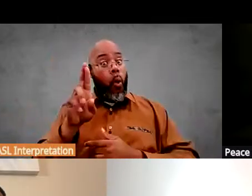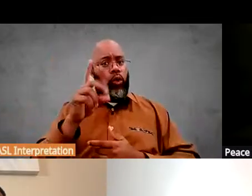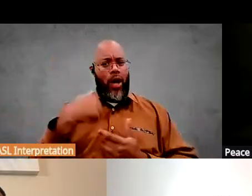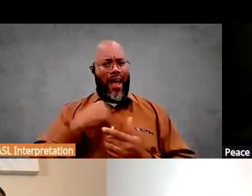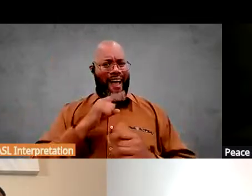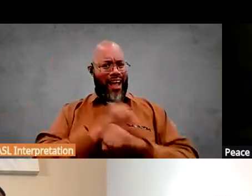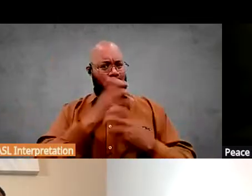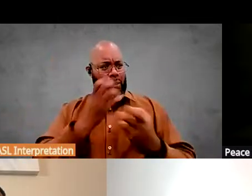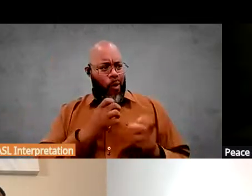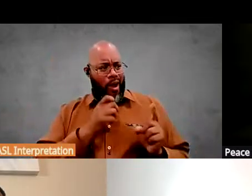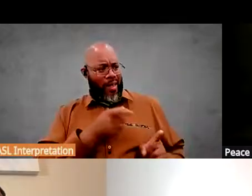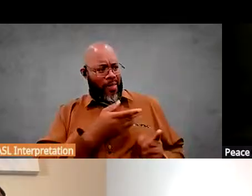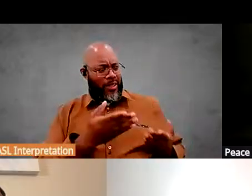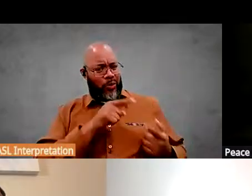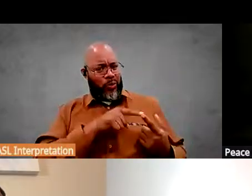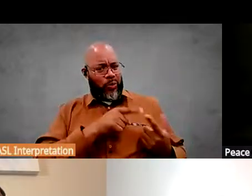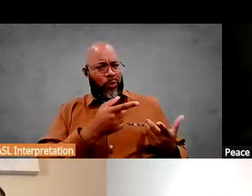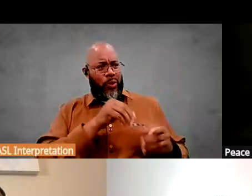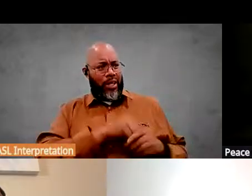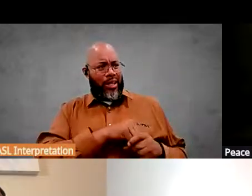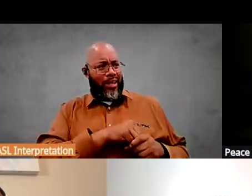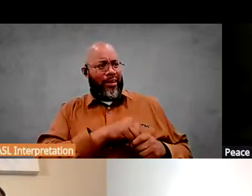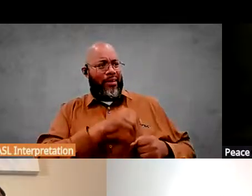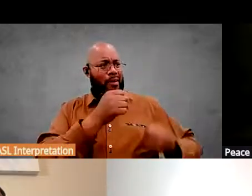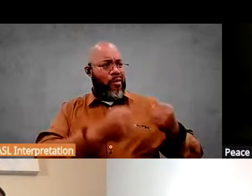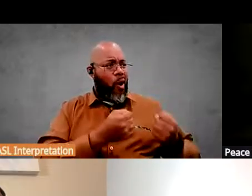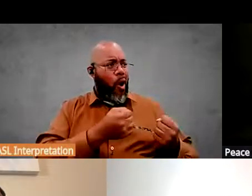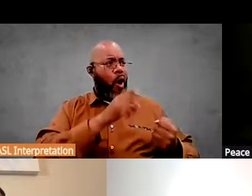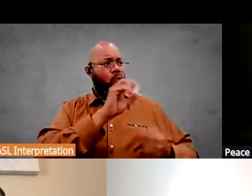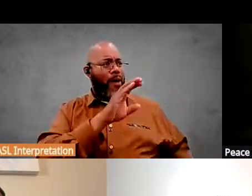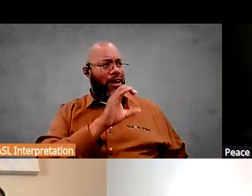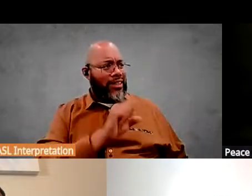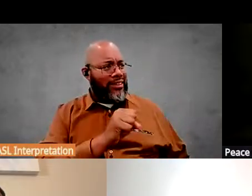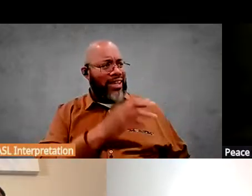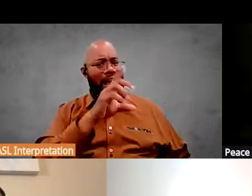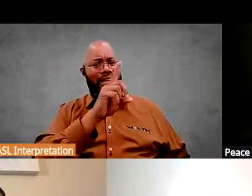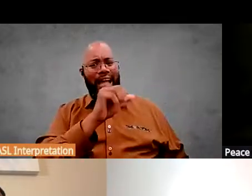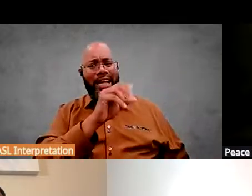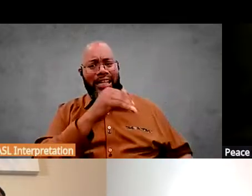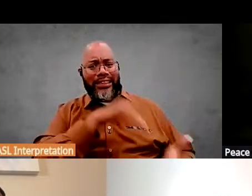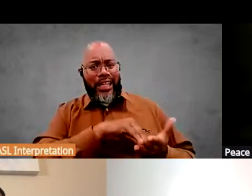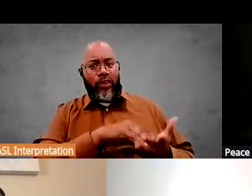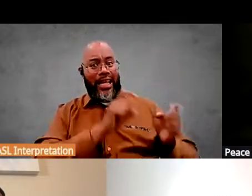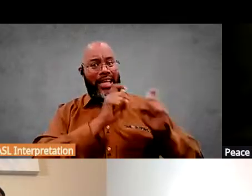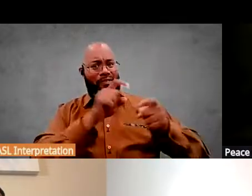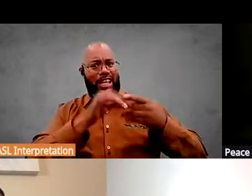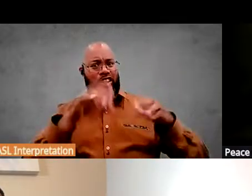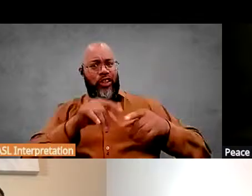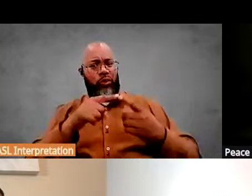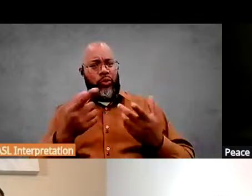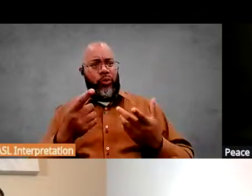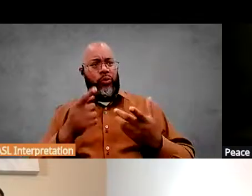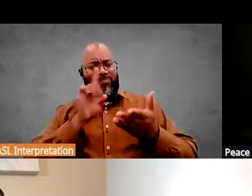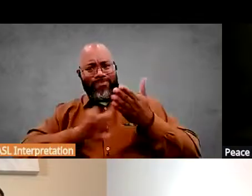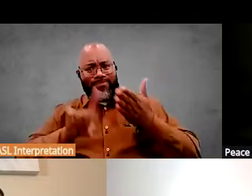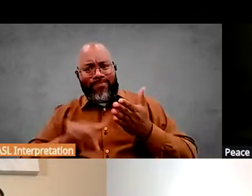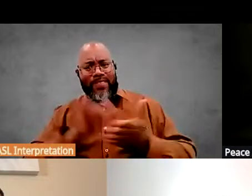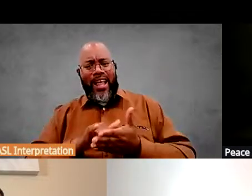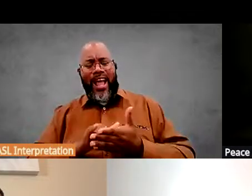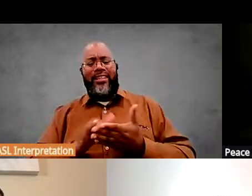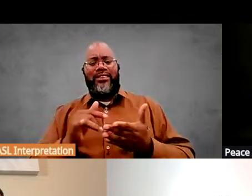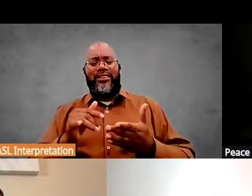want this stuff to be in automotive and robotics and in data centers? And they give you that chance to have that exploration as a founder in